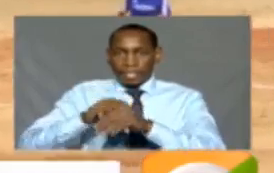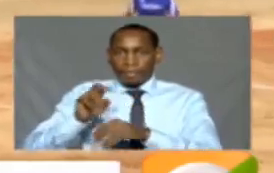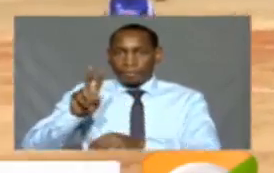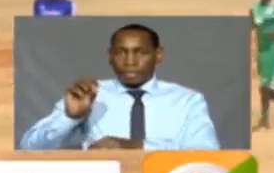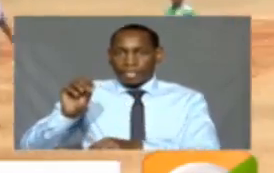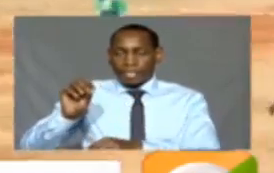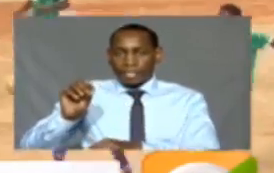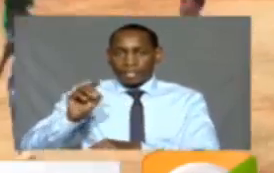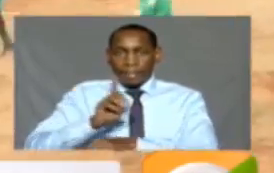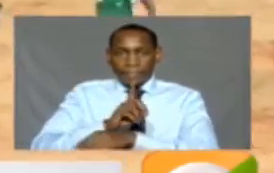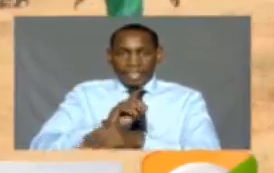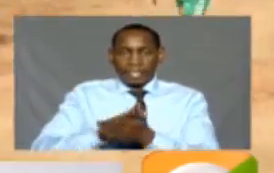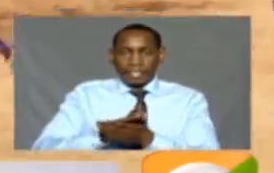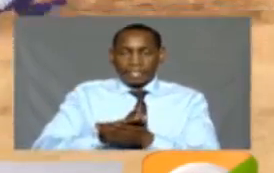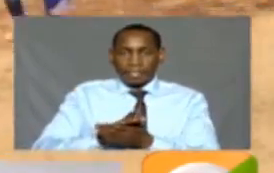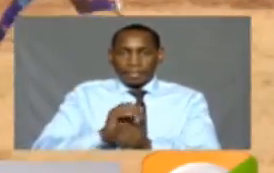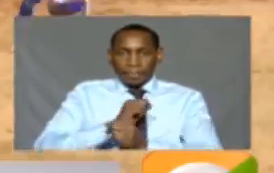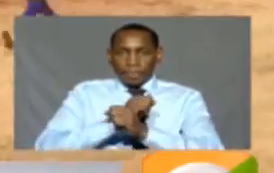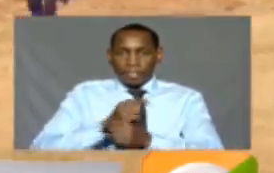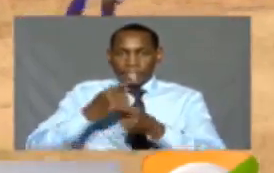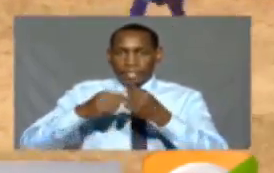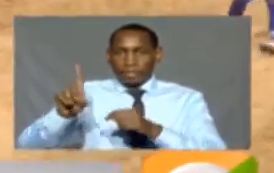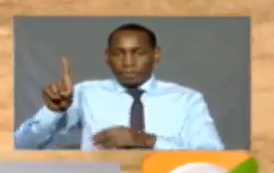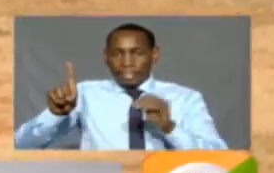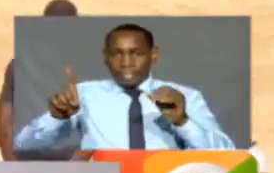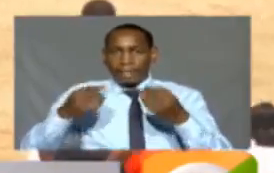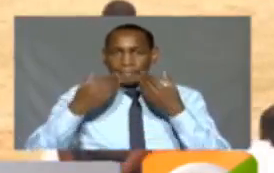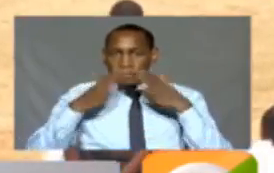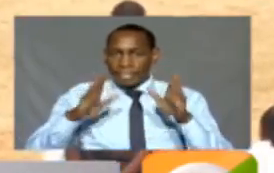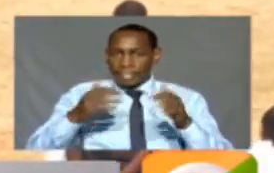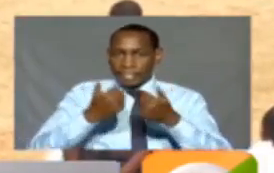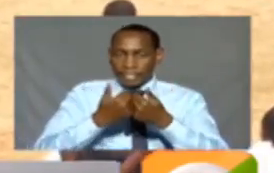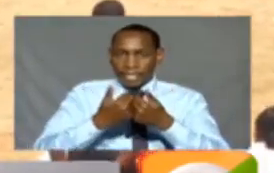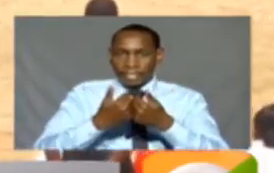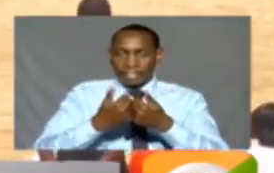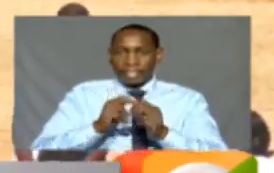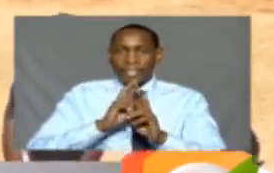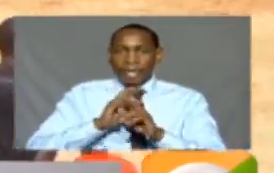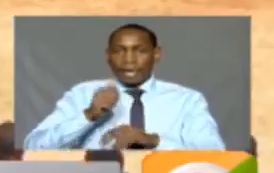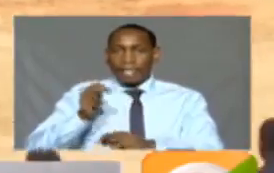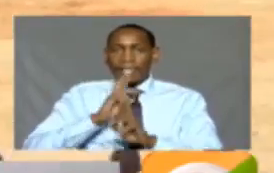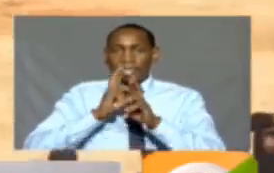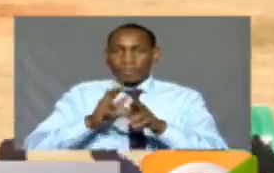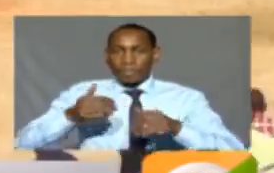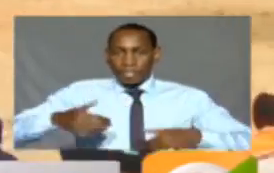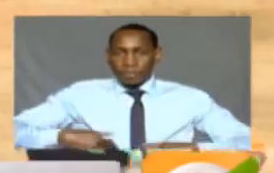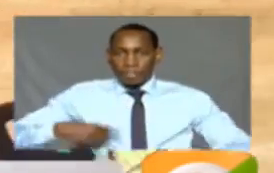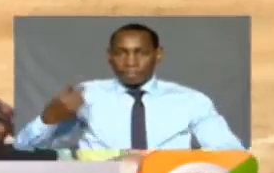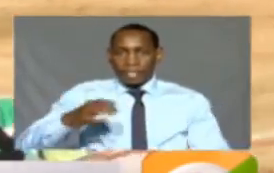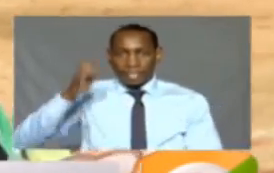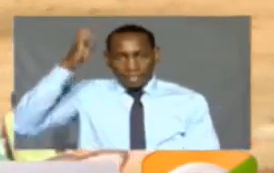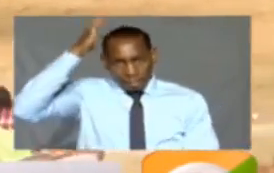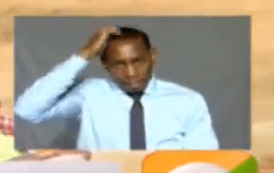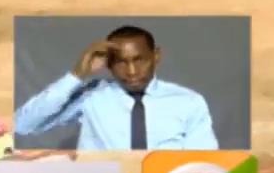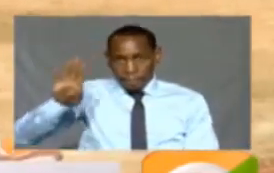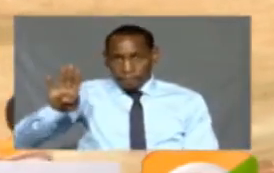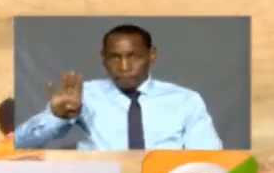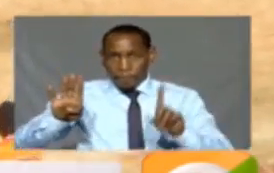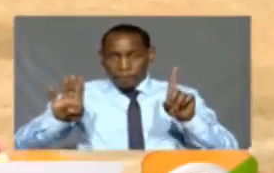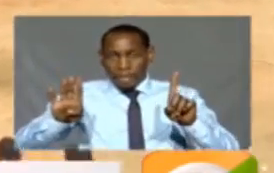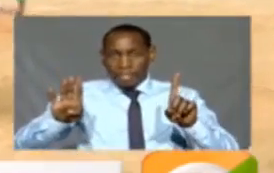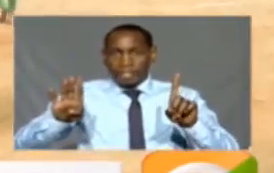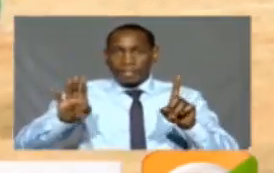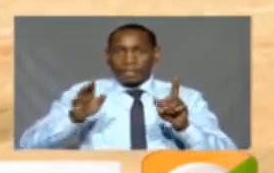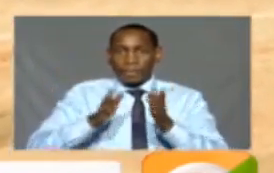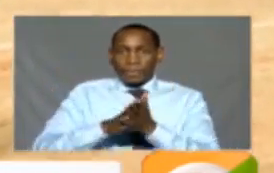minute. Falcons protected the slim lead to the conclusion of the match. In other results, Gaspar Youth hammered Eldoret Falcons 4-1 with